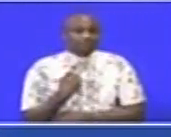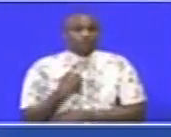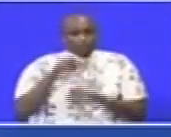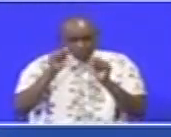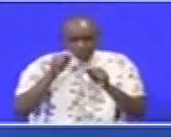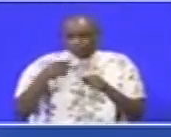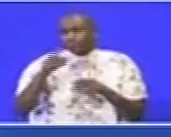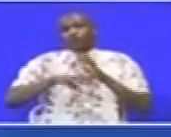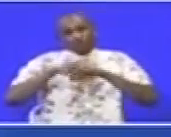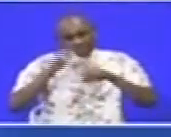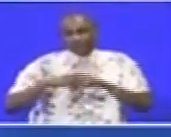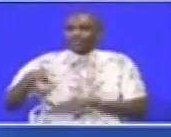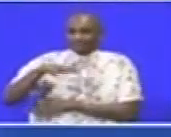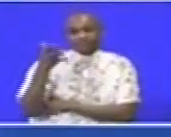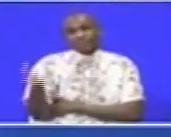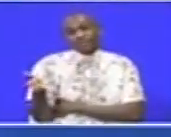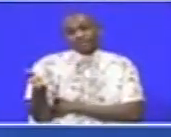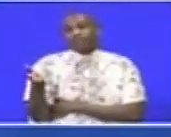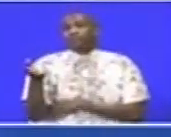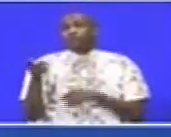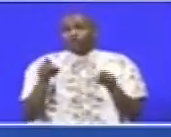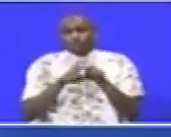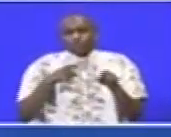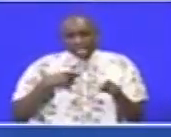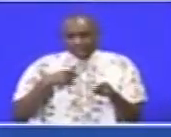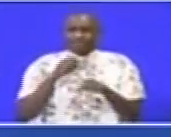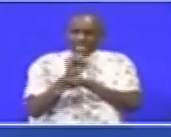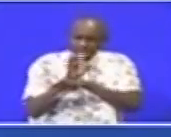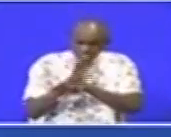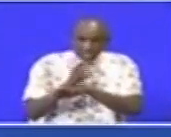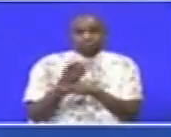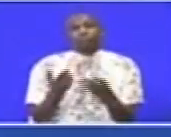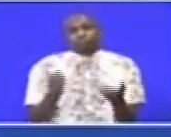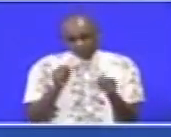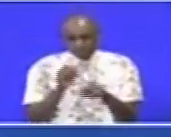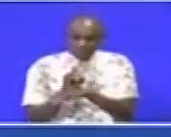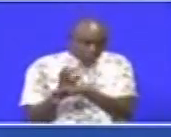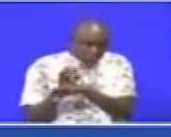more comfortable in the environment. There is also counseling that is done.